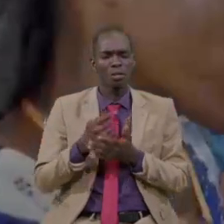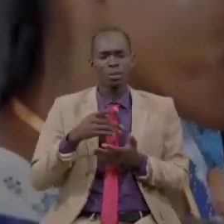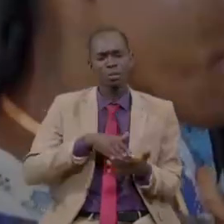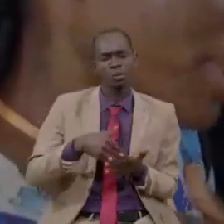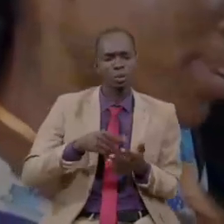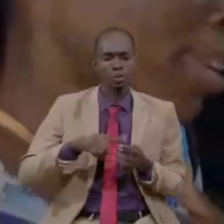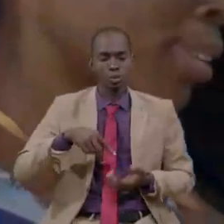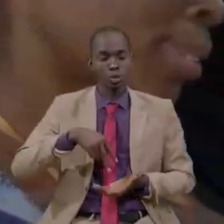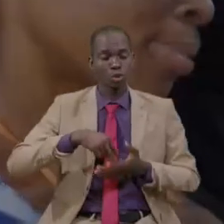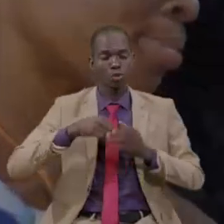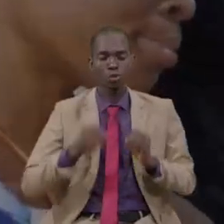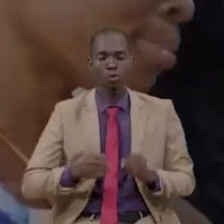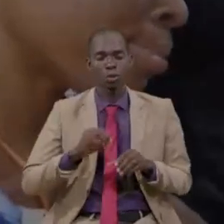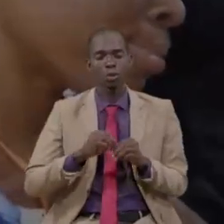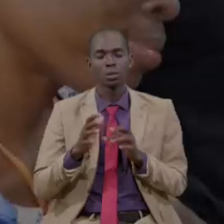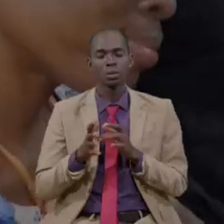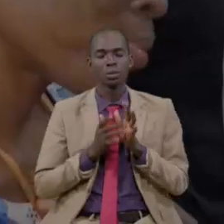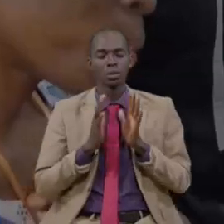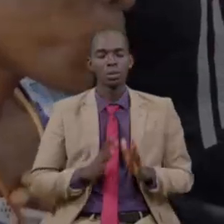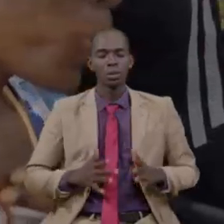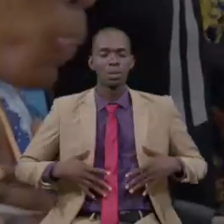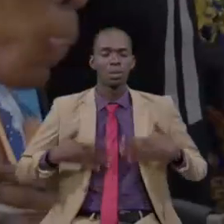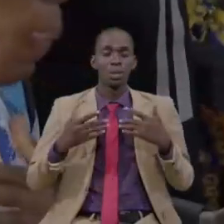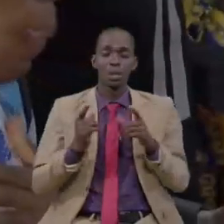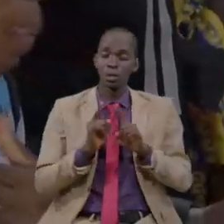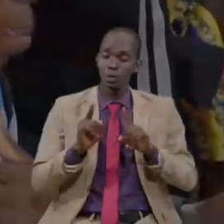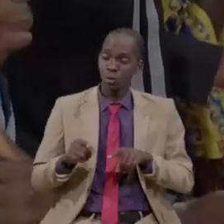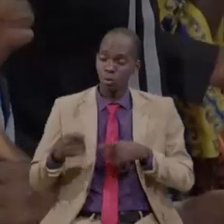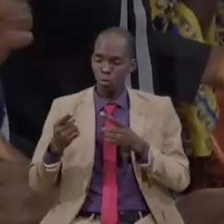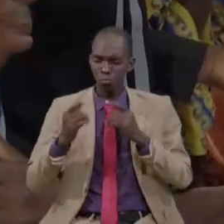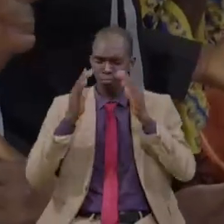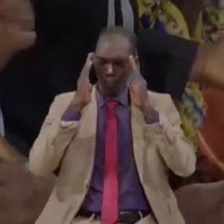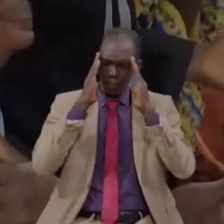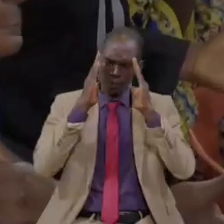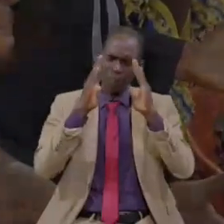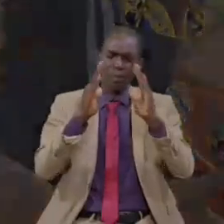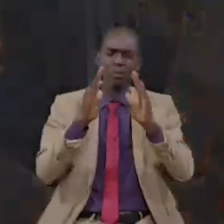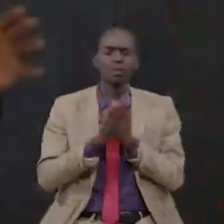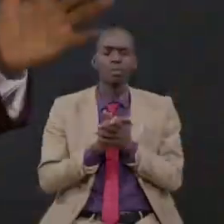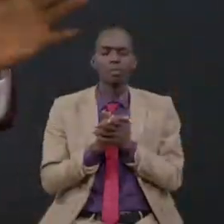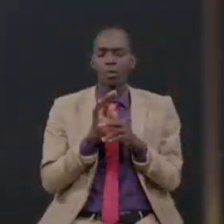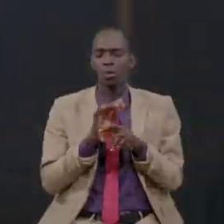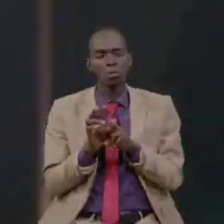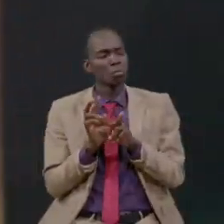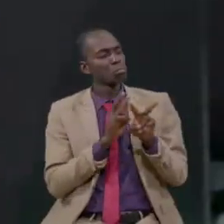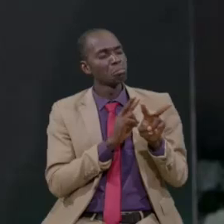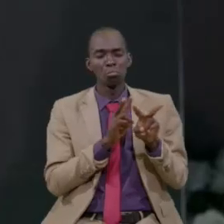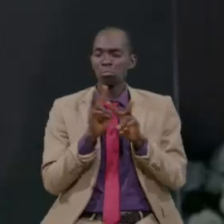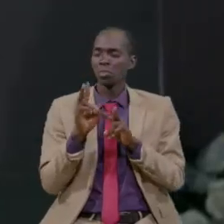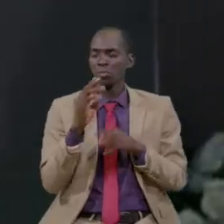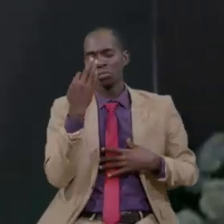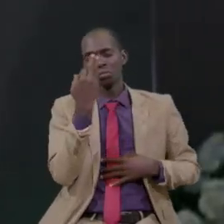life. As you go, focus. Don't look this way, look that way, look this one, that